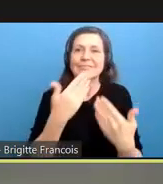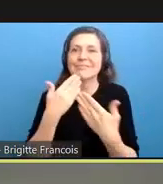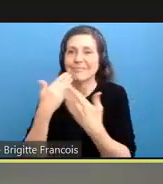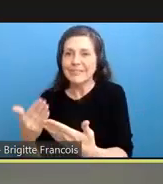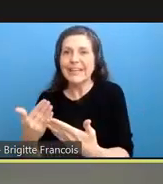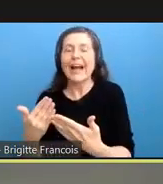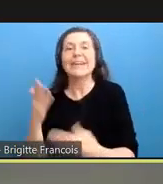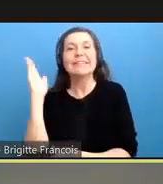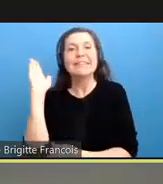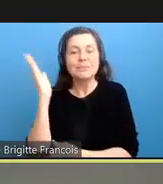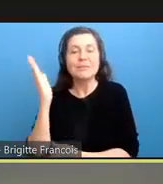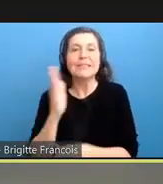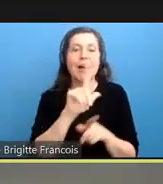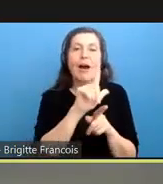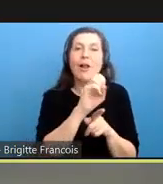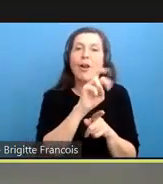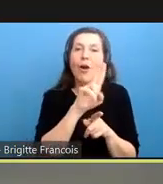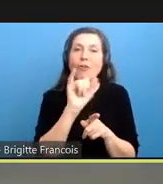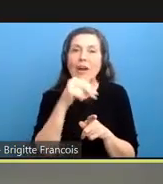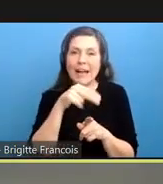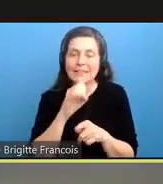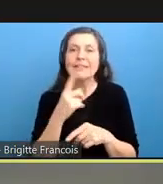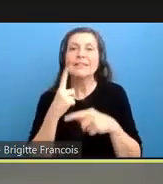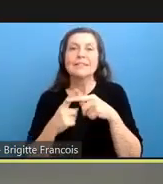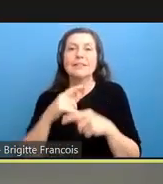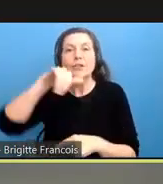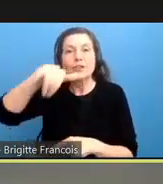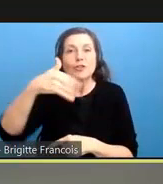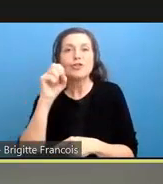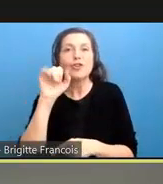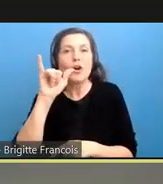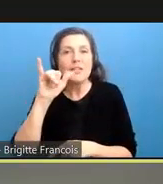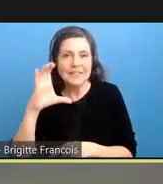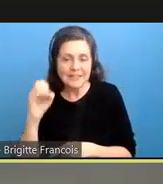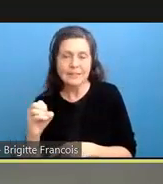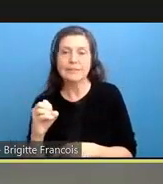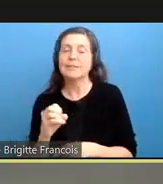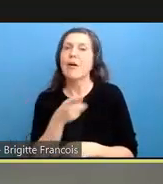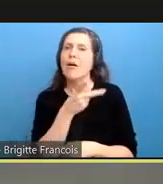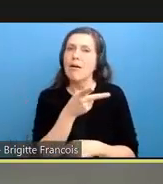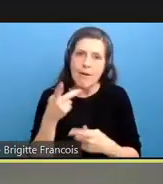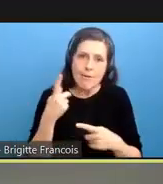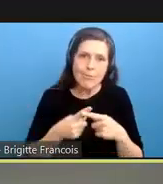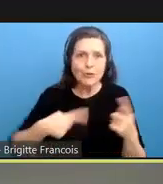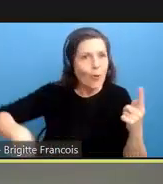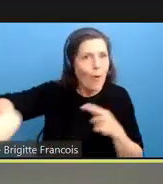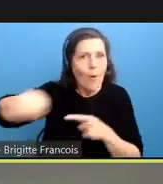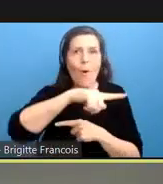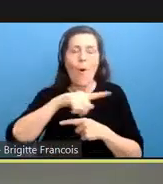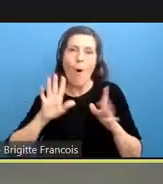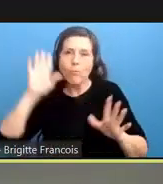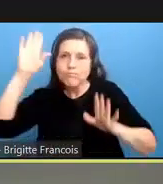speakers, Lorraine and Dr. Joyce. Thank you to all of you for really sort of engaging in the discussion and engaging